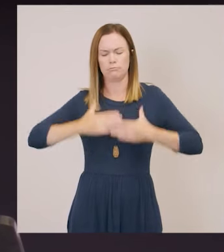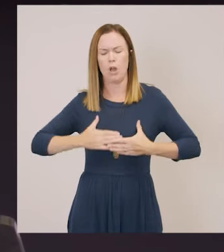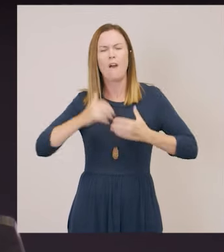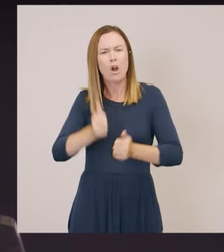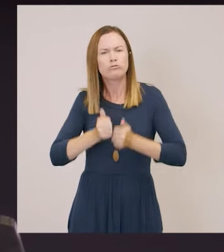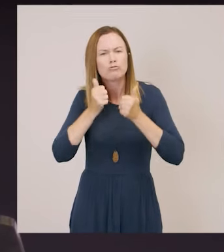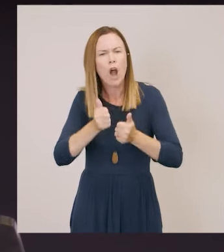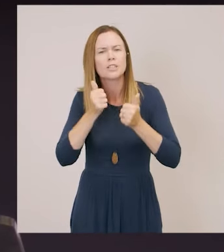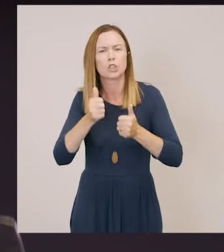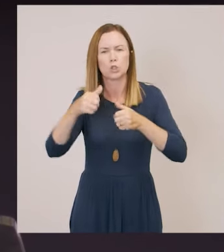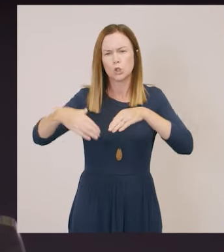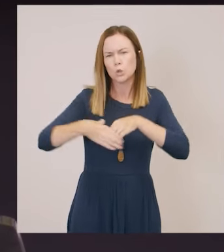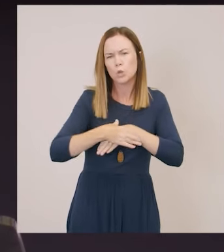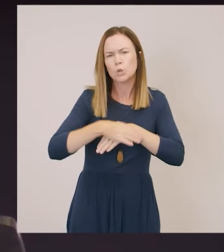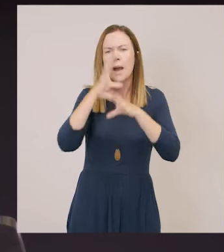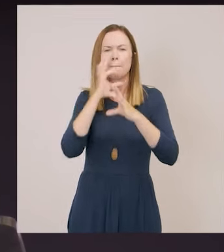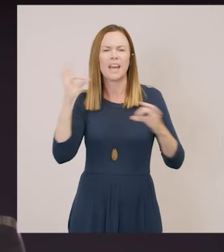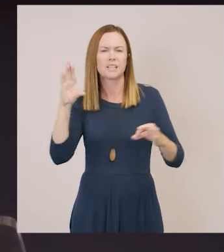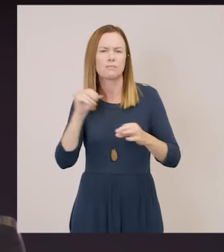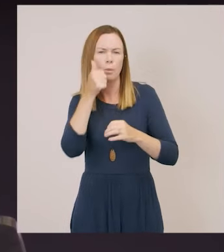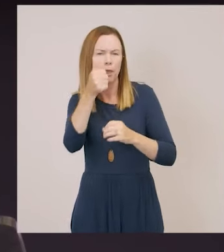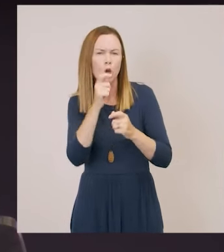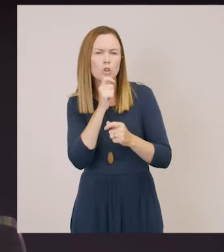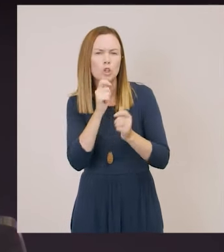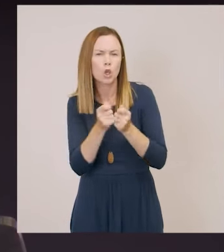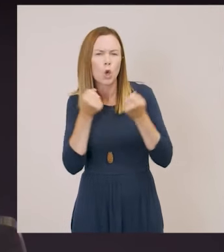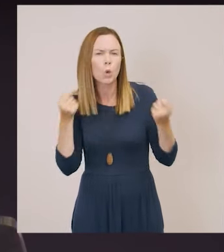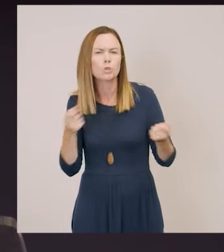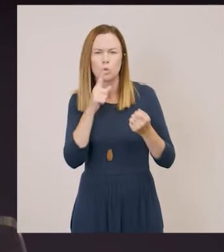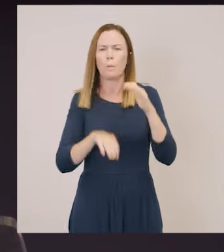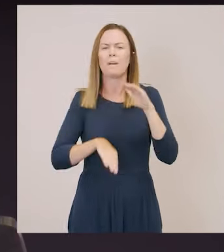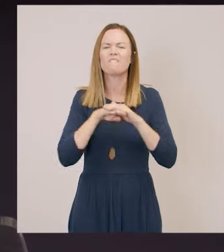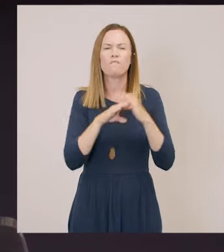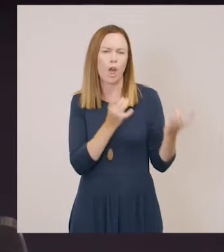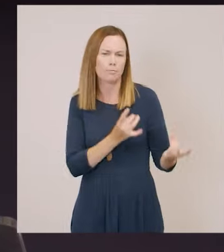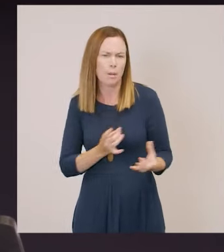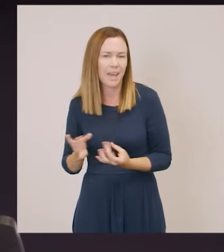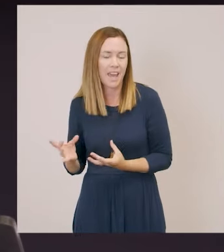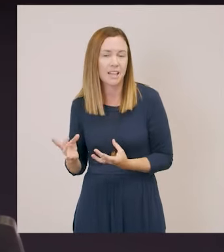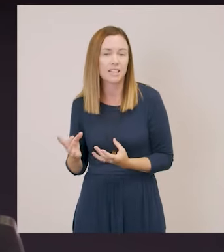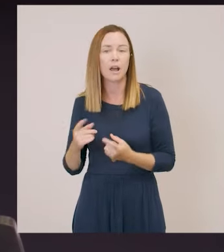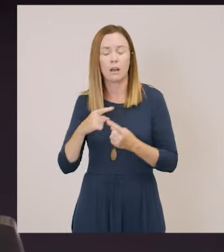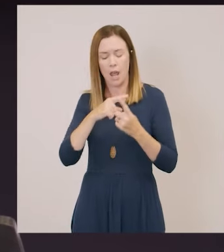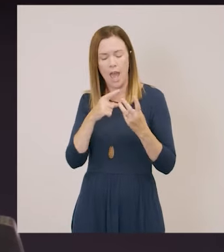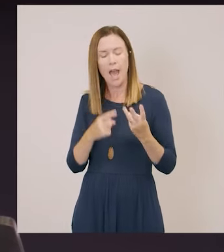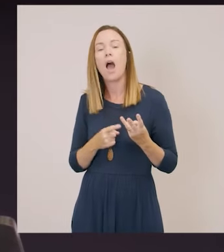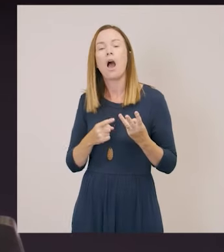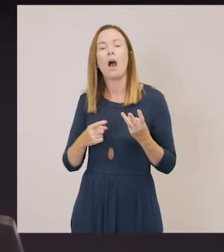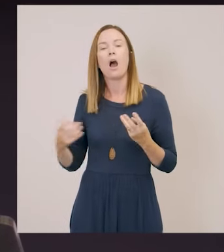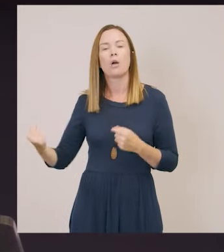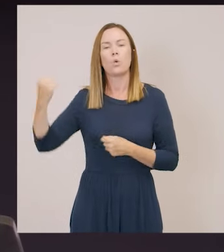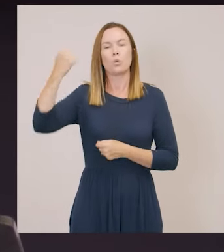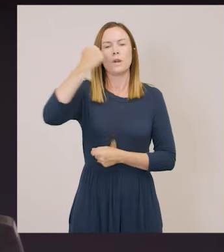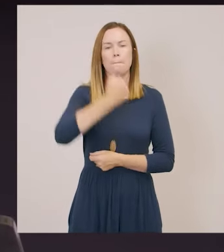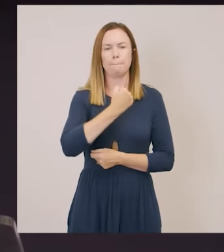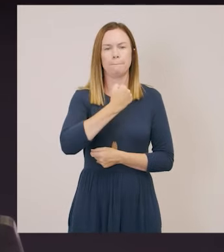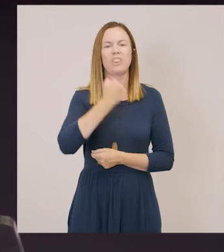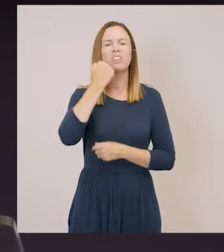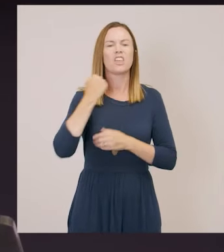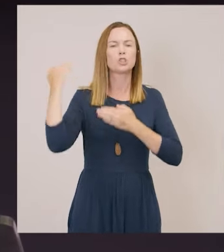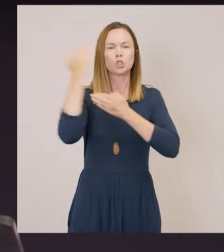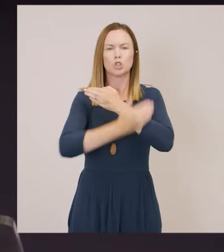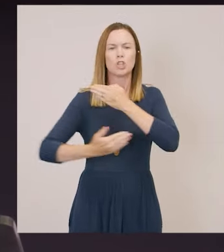righteousness. For shoes, put on the peace that comes from the good news so that you'll be fully prepared. In addition to all of these, hold up the shield